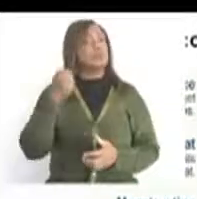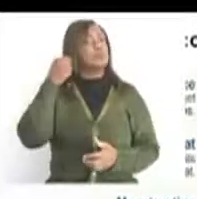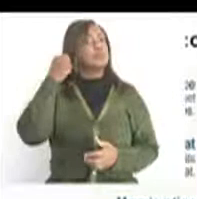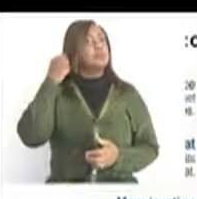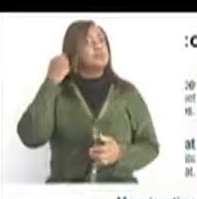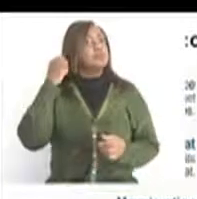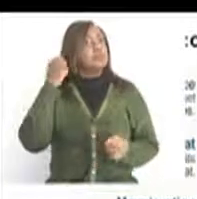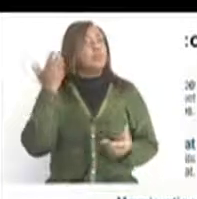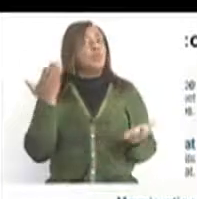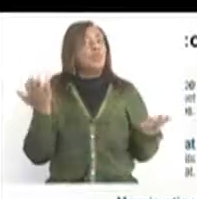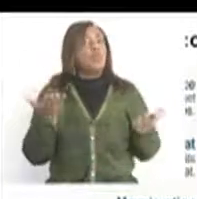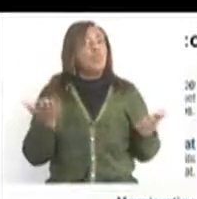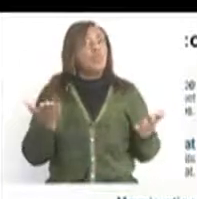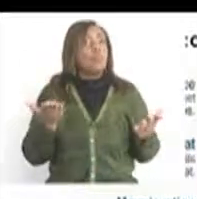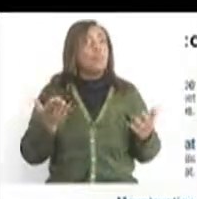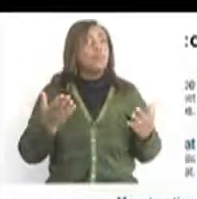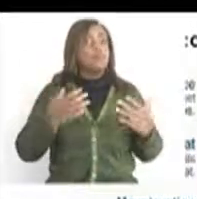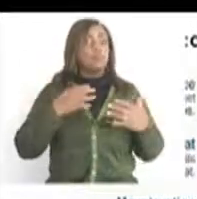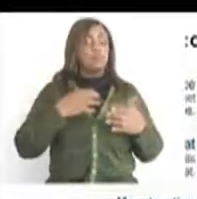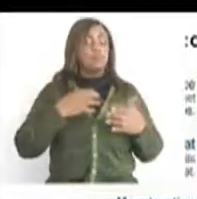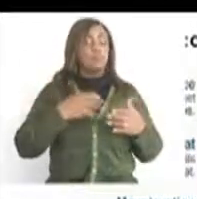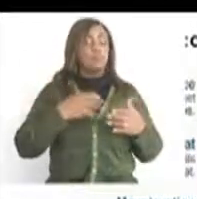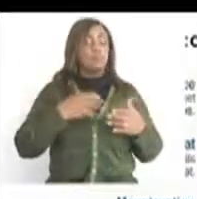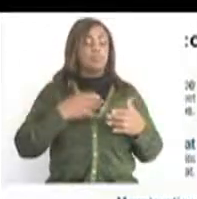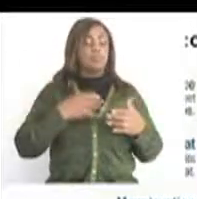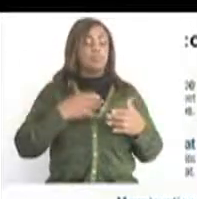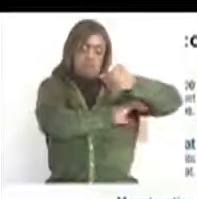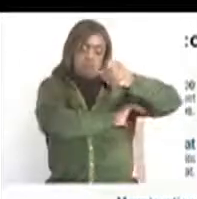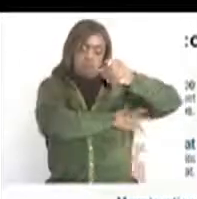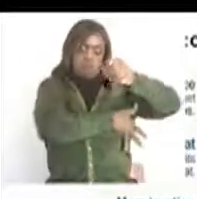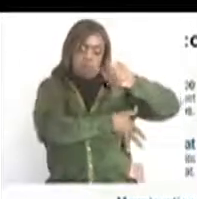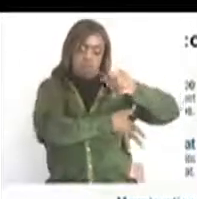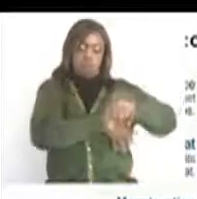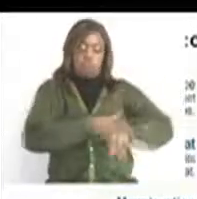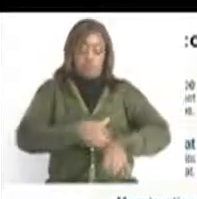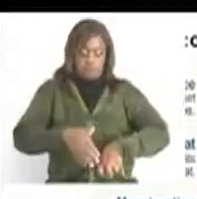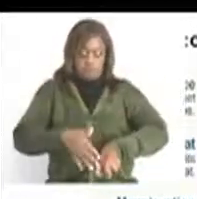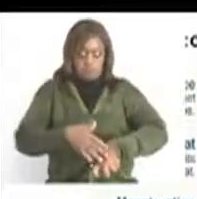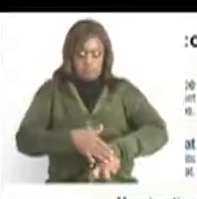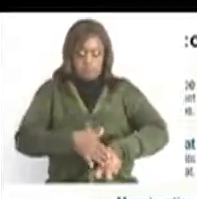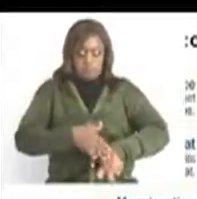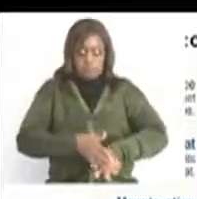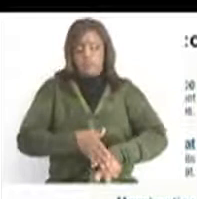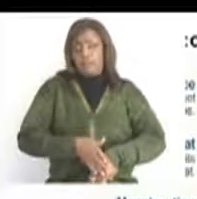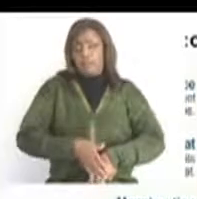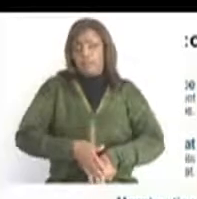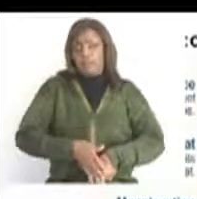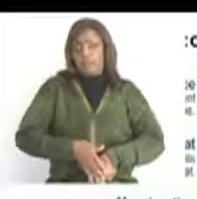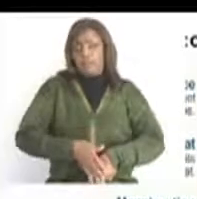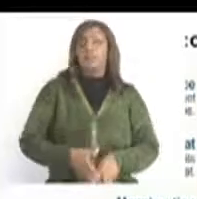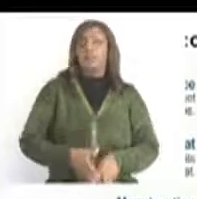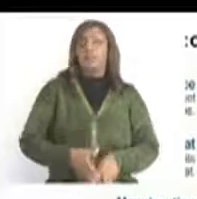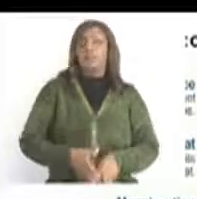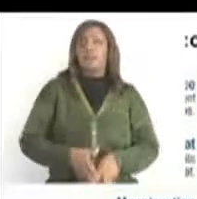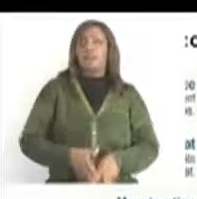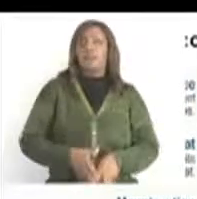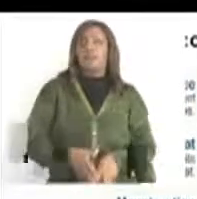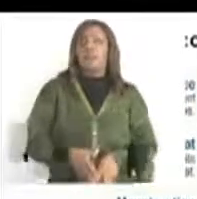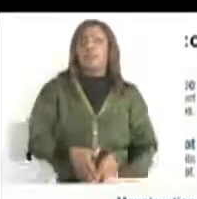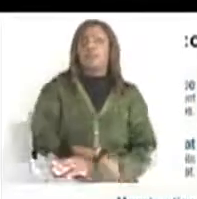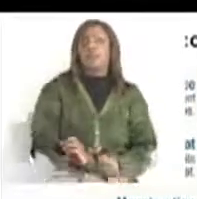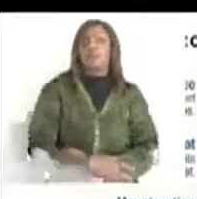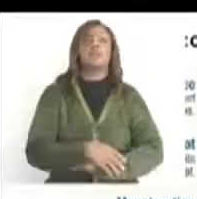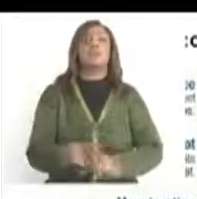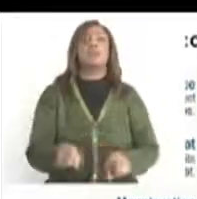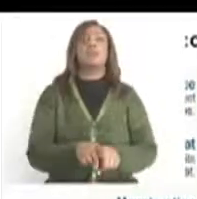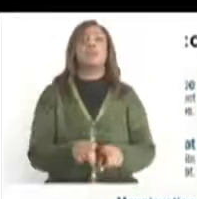you will be able to grow hair in your armpits, on your legs, and also on your private parts. Now,